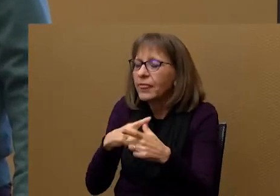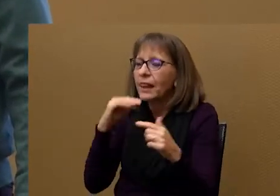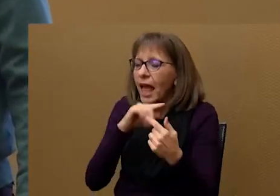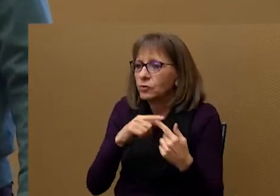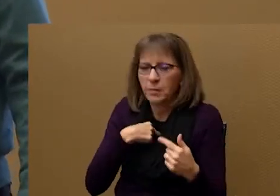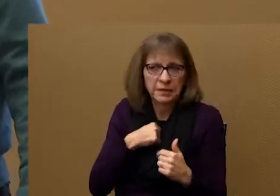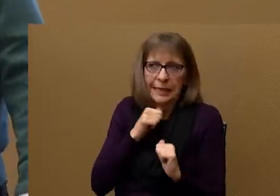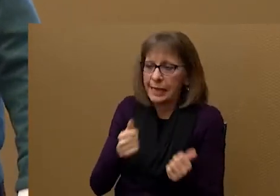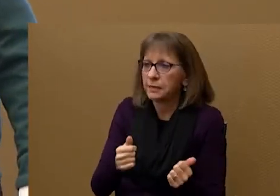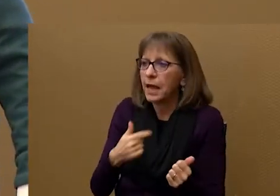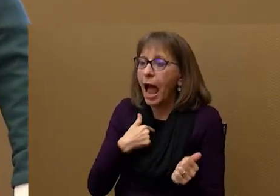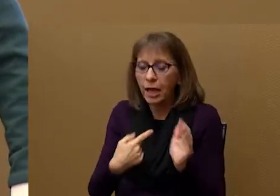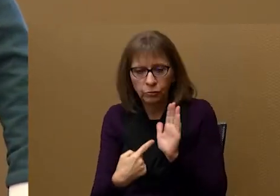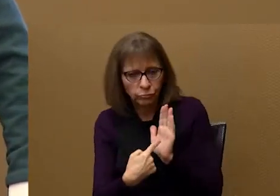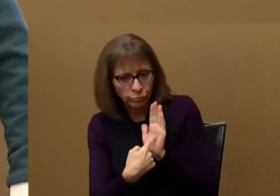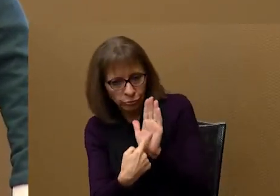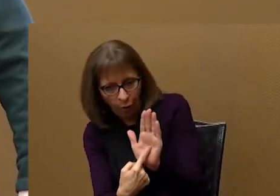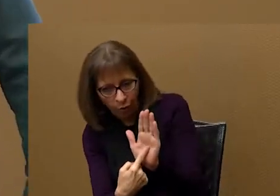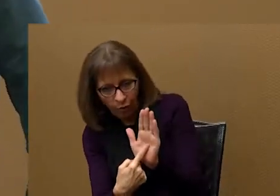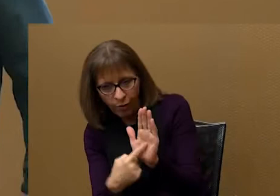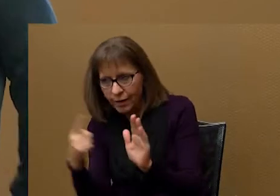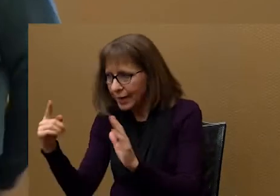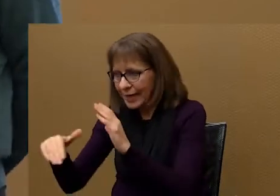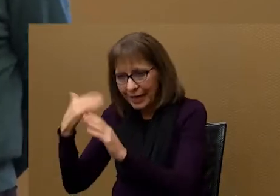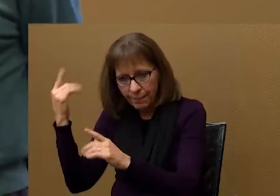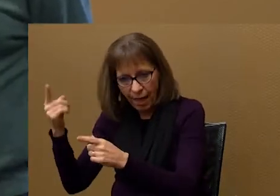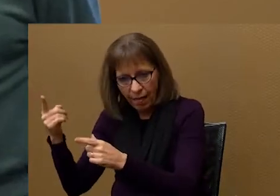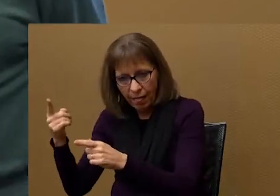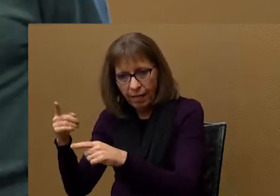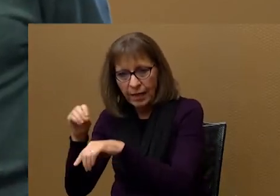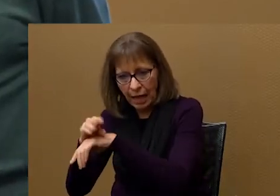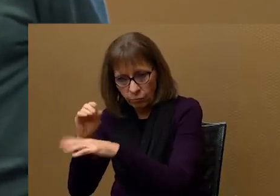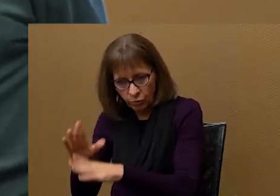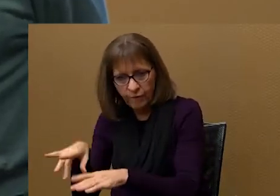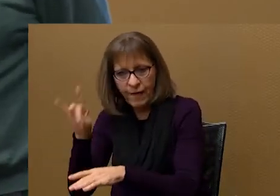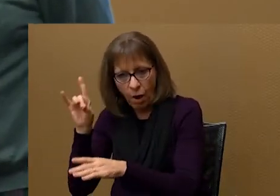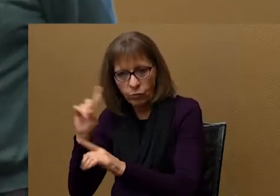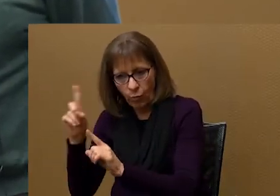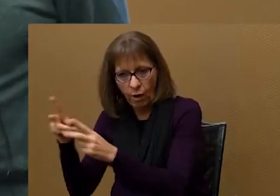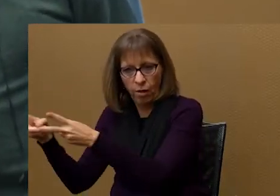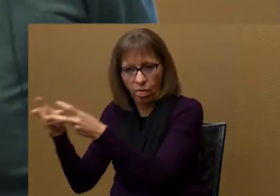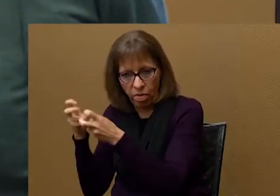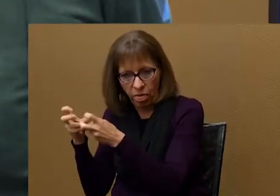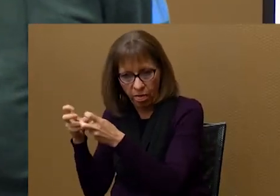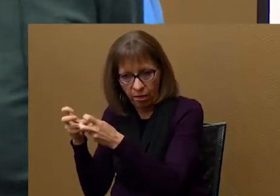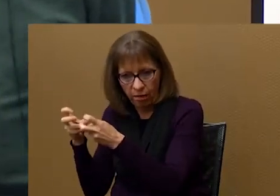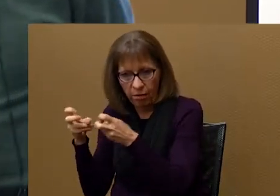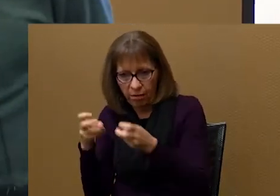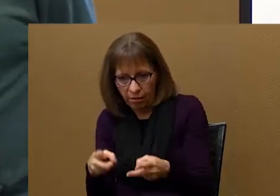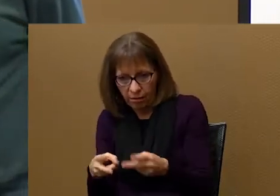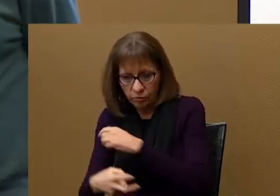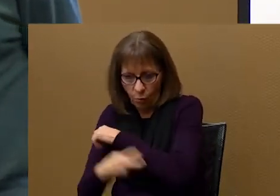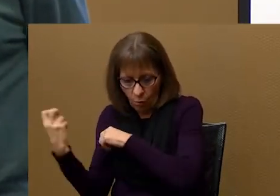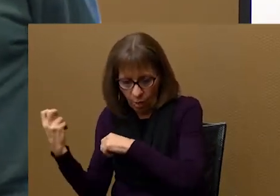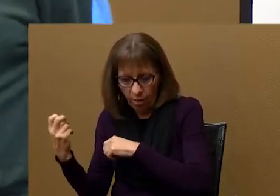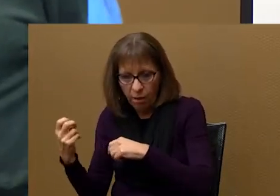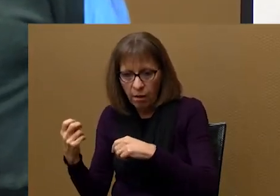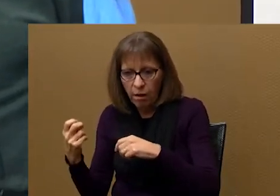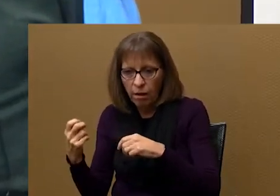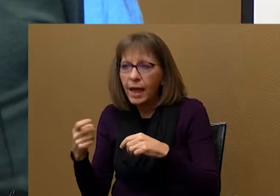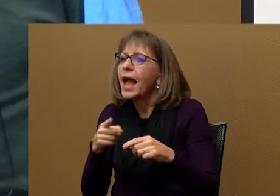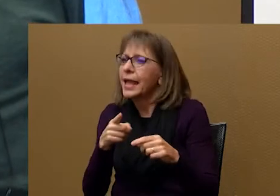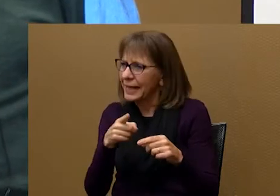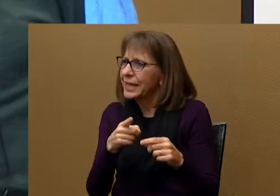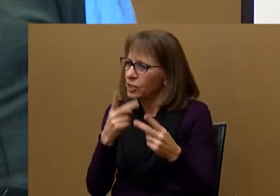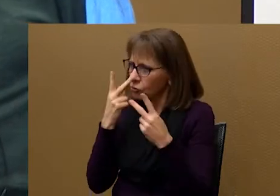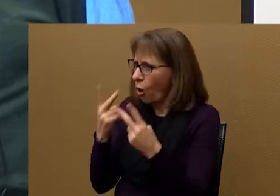though I showed him the email from the counselor stating that this is what he did and this is what's going to happen.